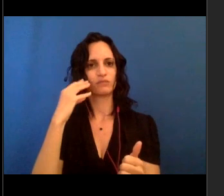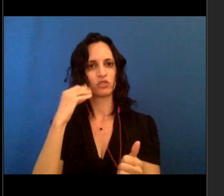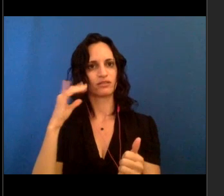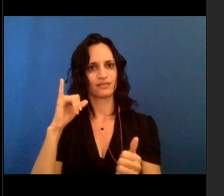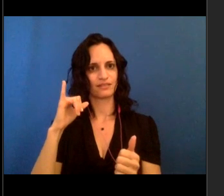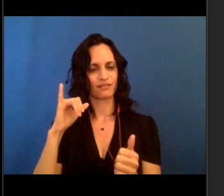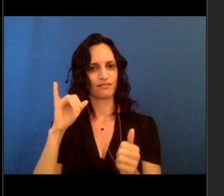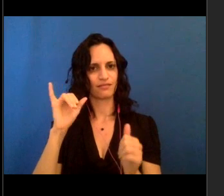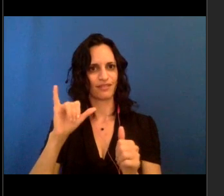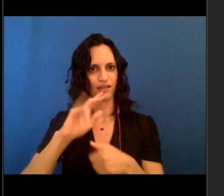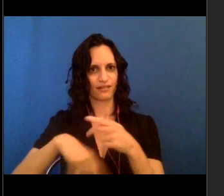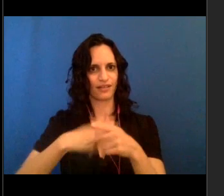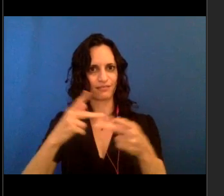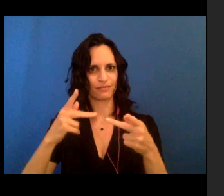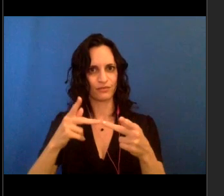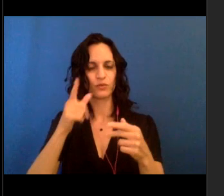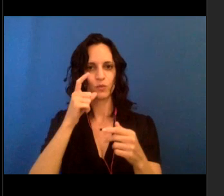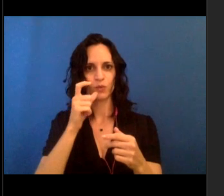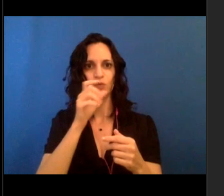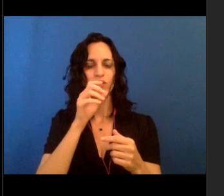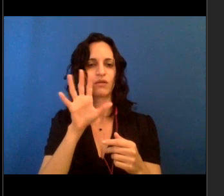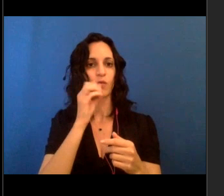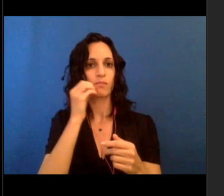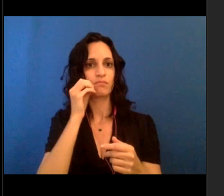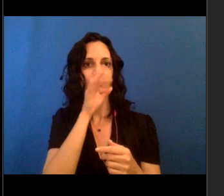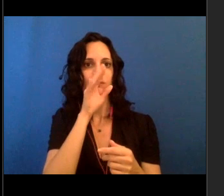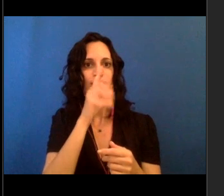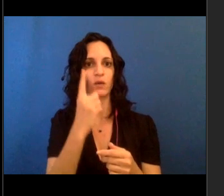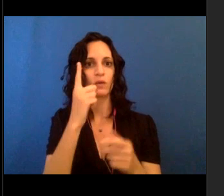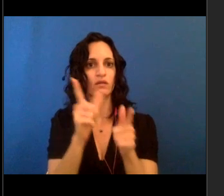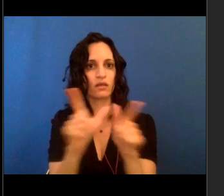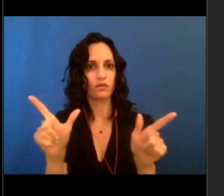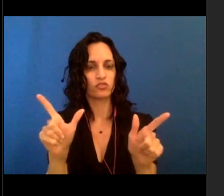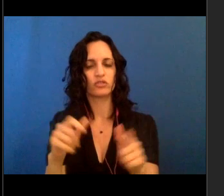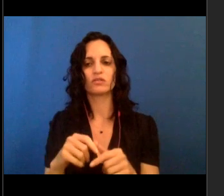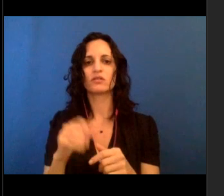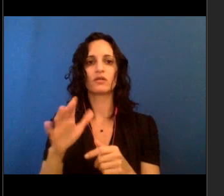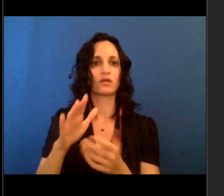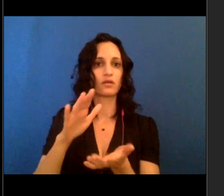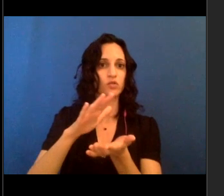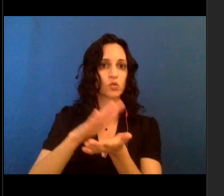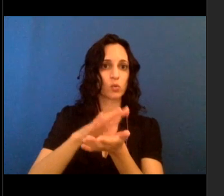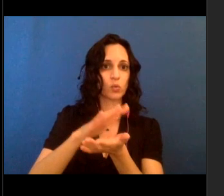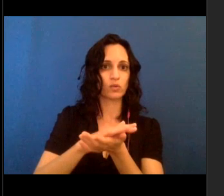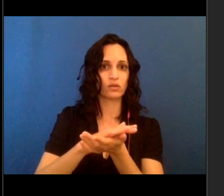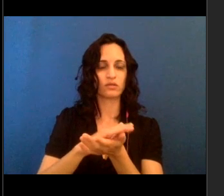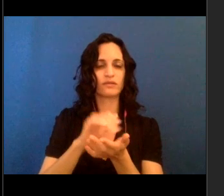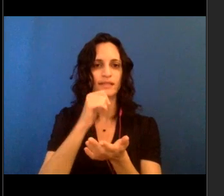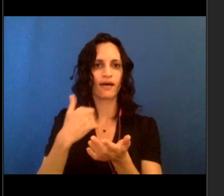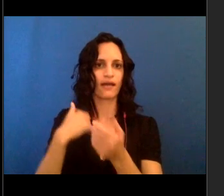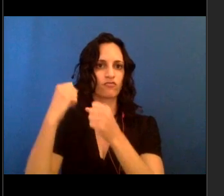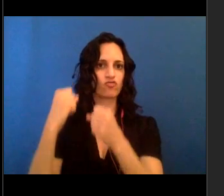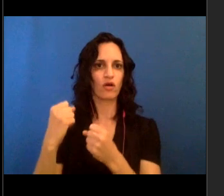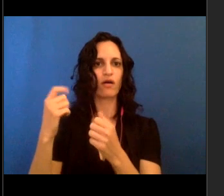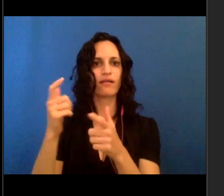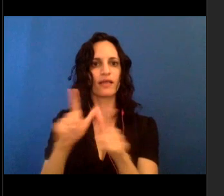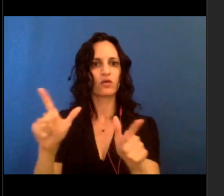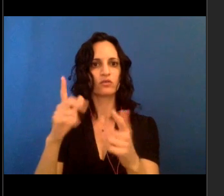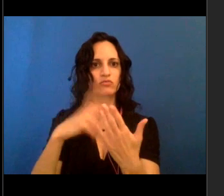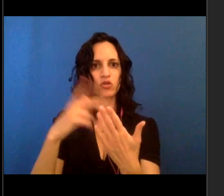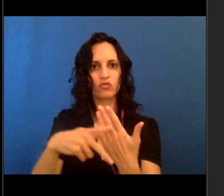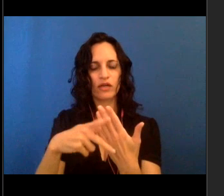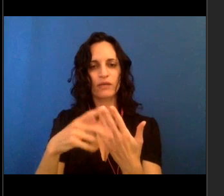be students who don't come from multilingual homes, students who came from schools where maybe they didn't have strong language programs, or